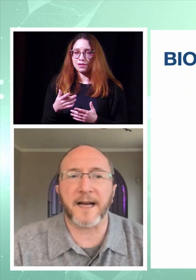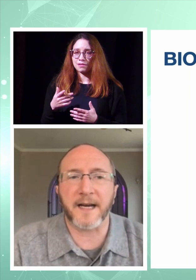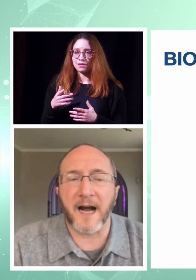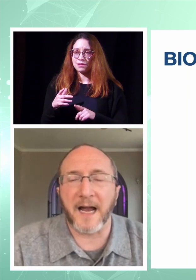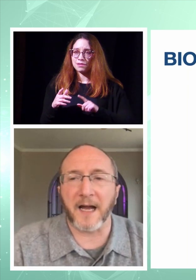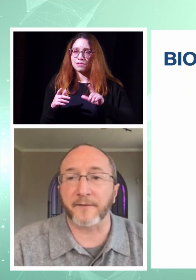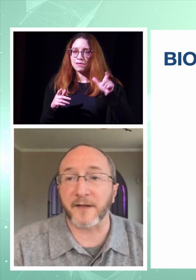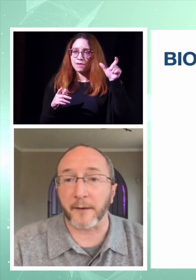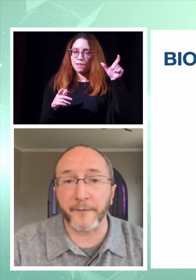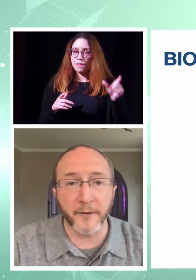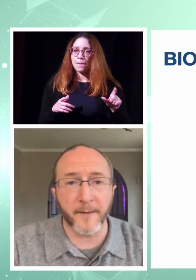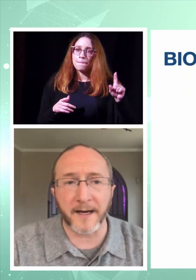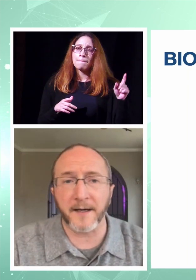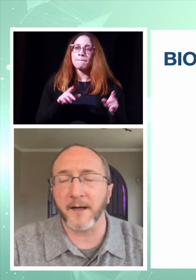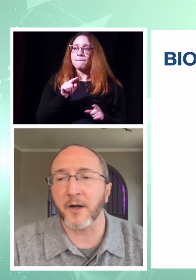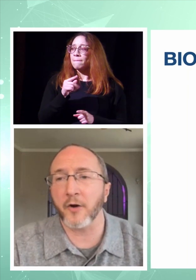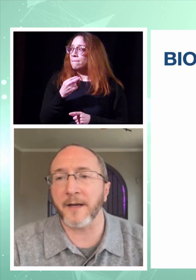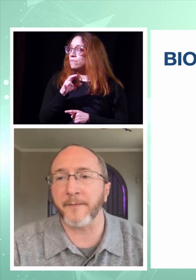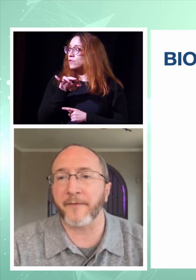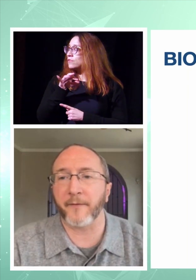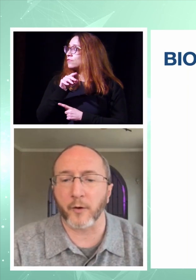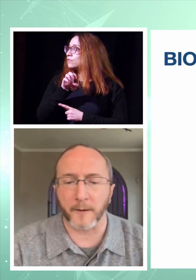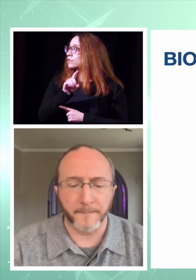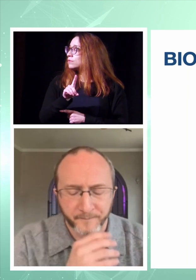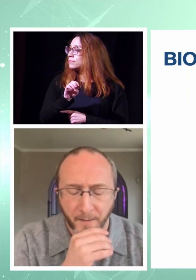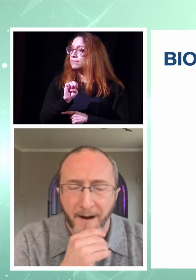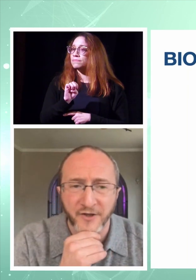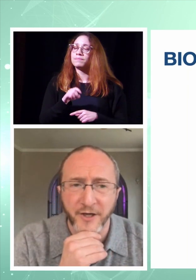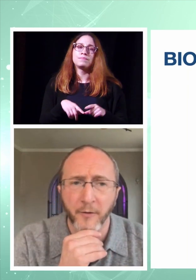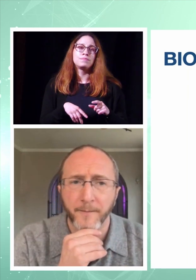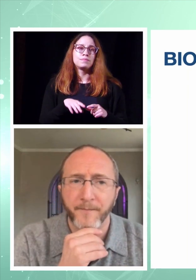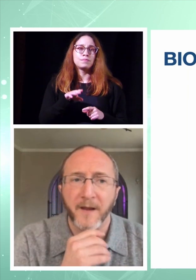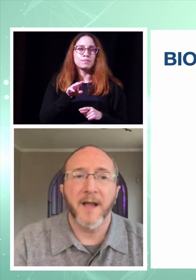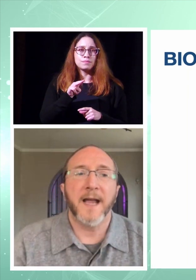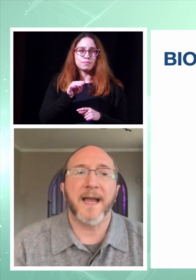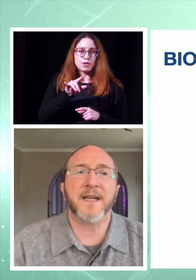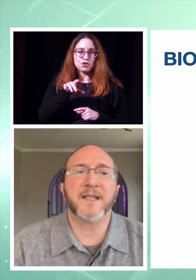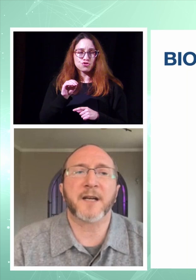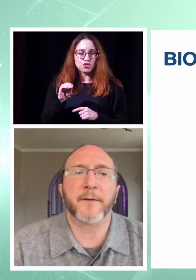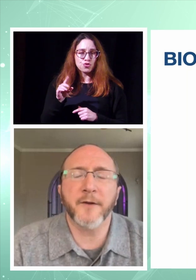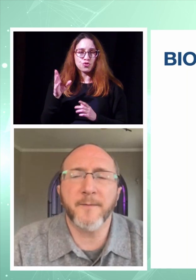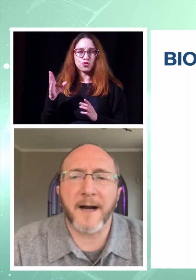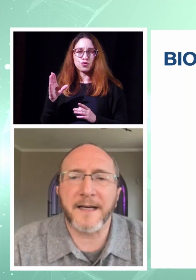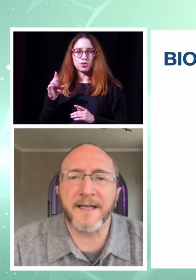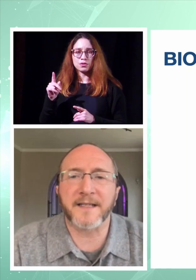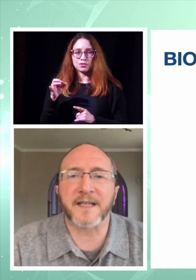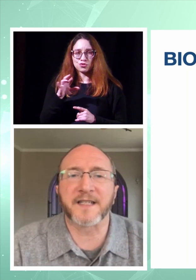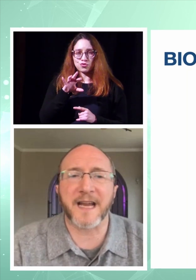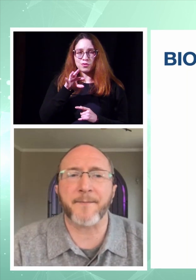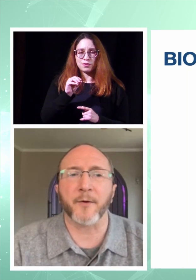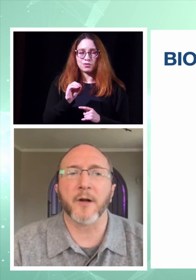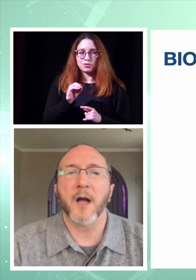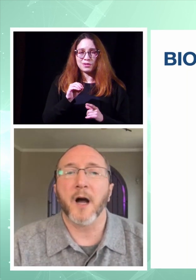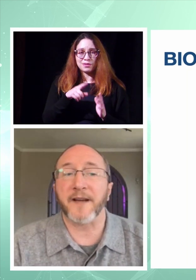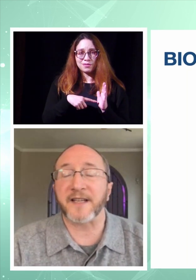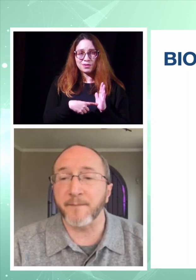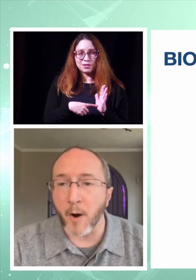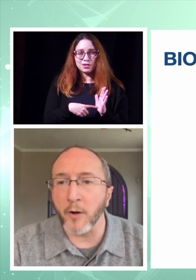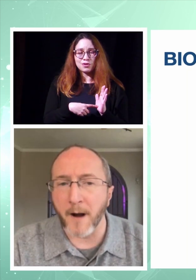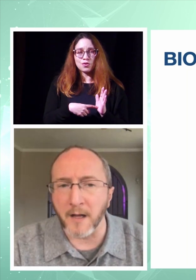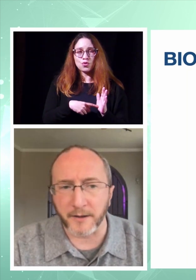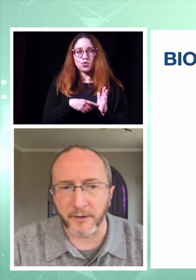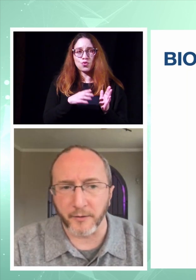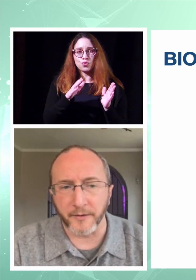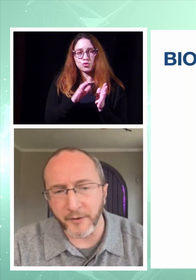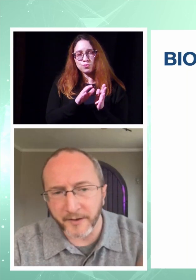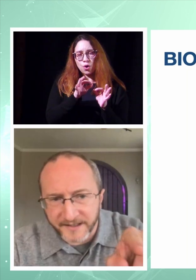left-hand side, I have teriflunomide, codename for Aubagio. And teriflunomide is an example of a